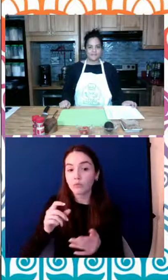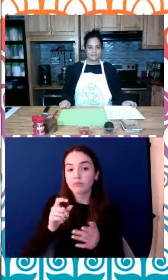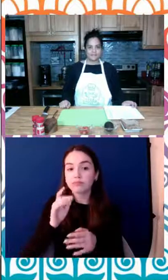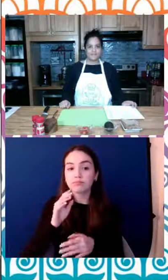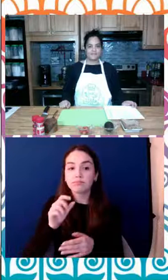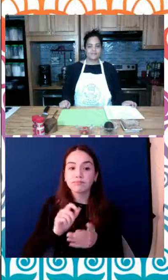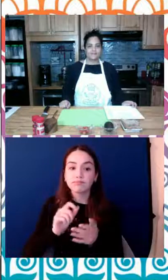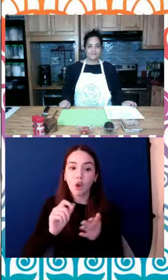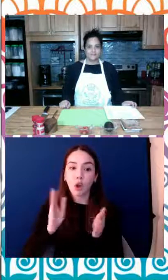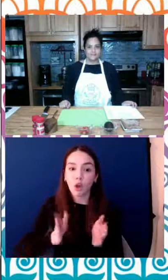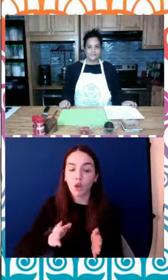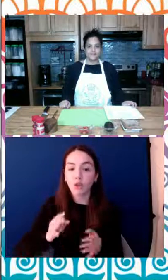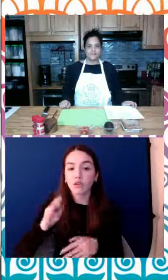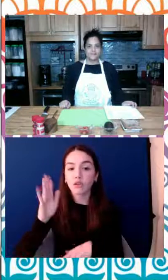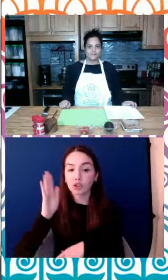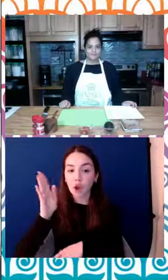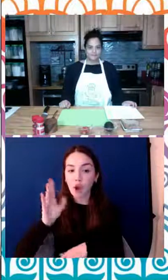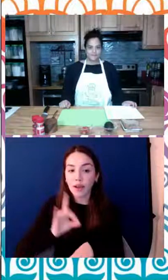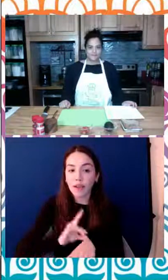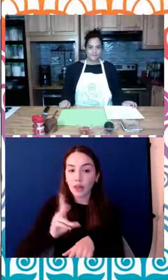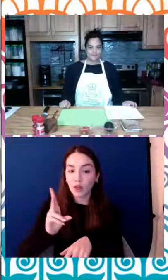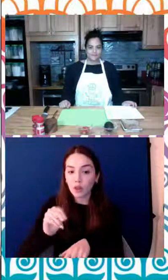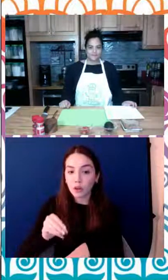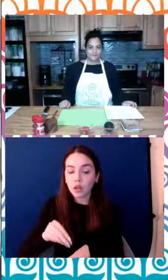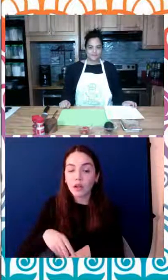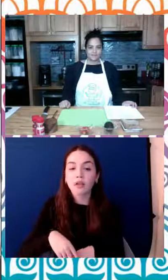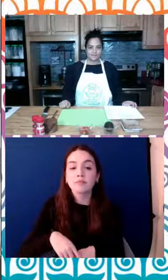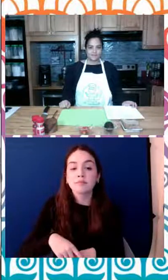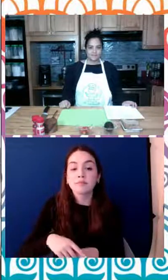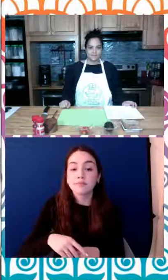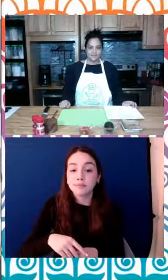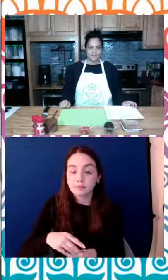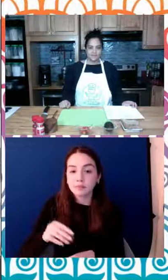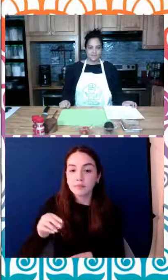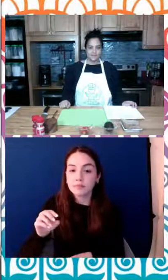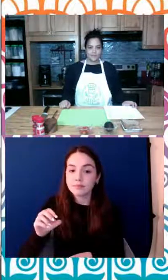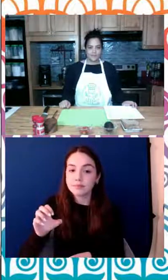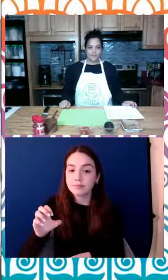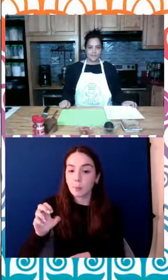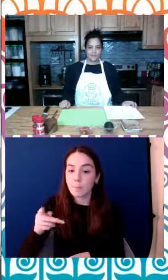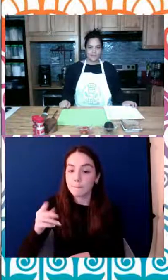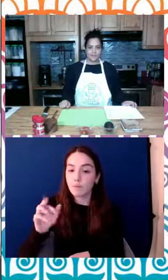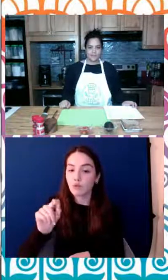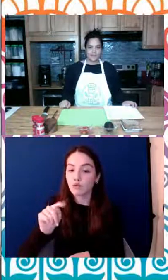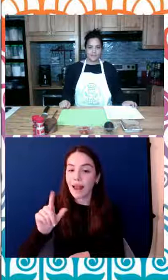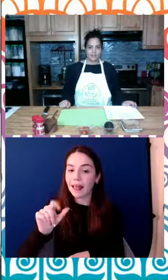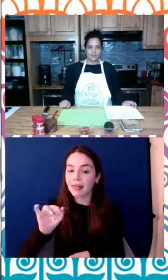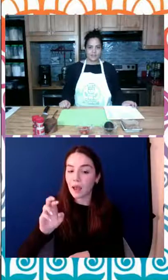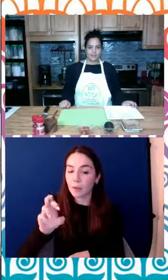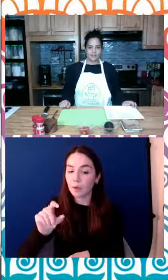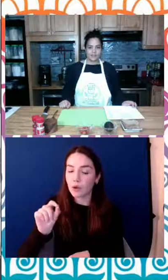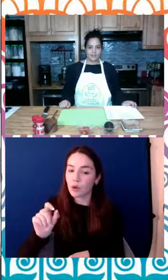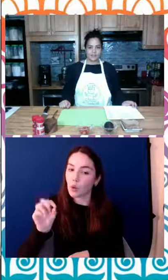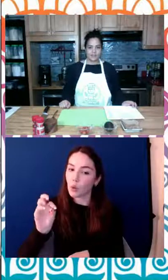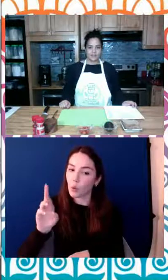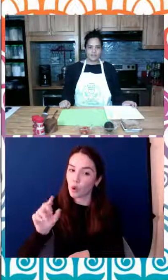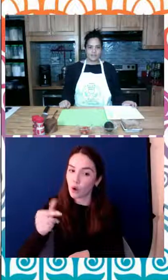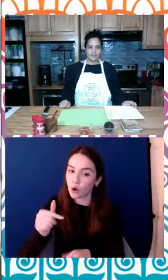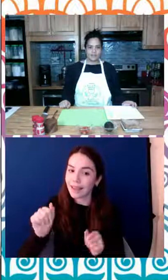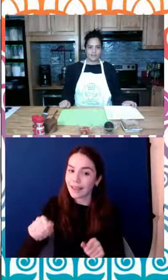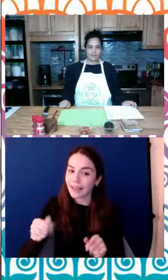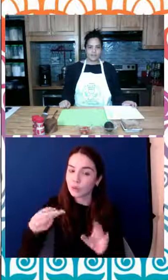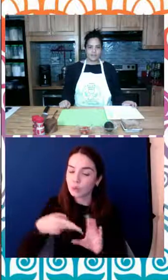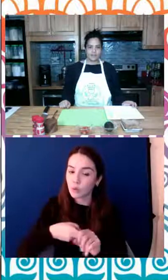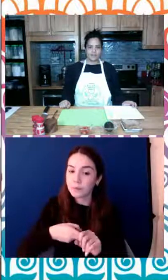to check out those and other great programs at prattlibrary.org. Today we have Healthy